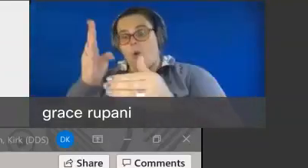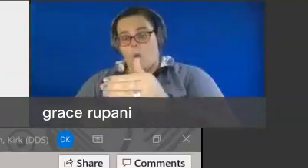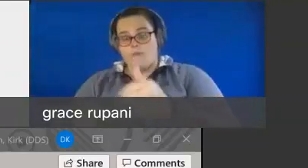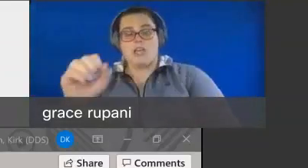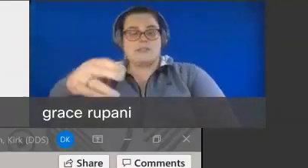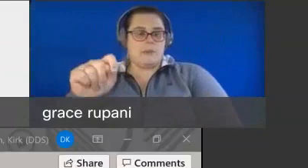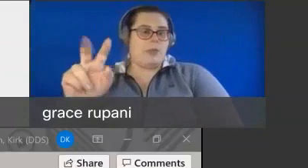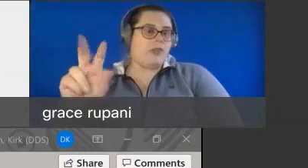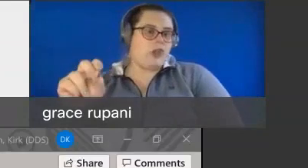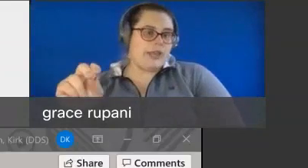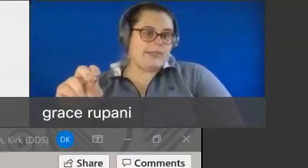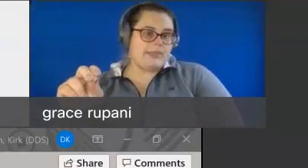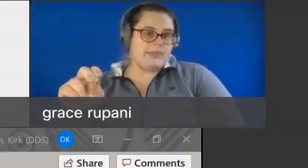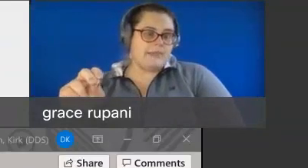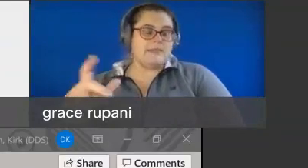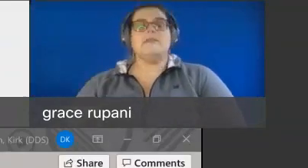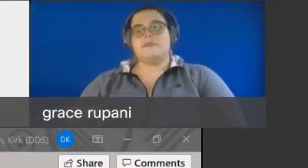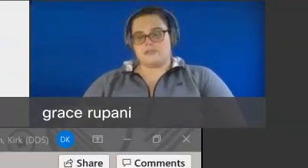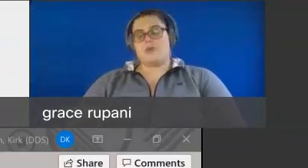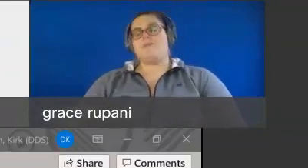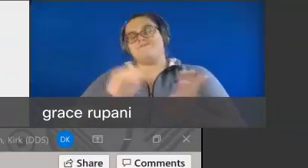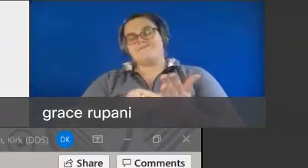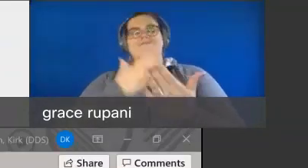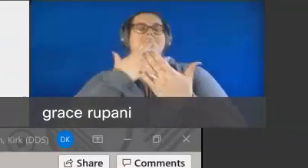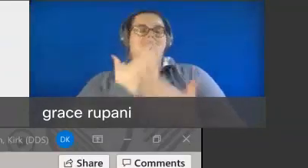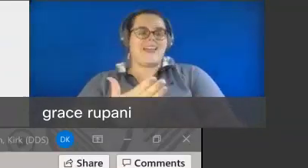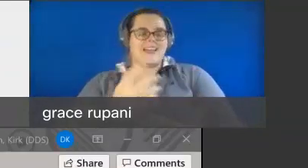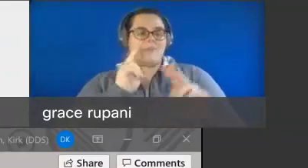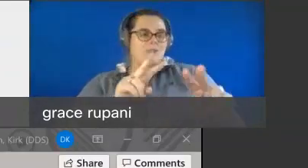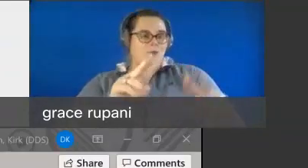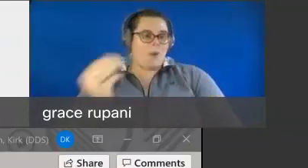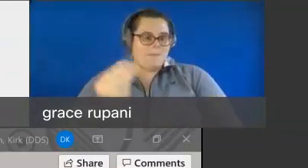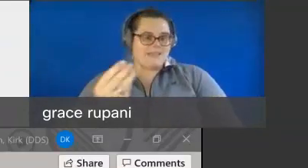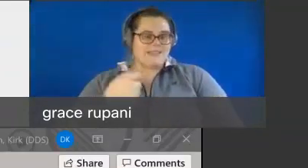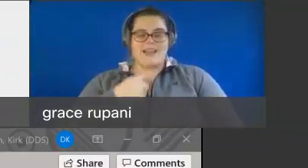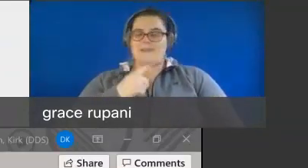So again, thank you. Look forward to Monday. Everyone have a great weekend.